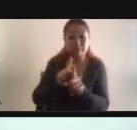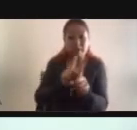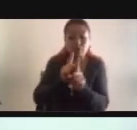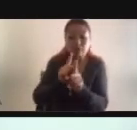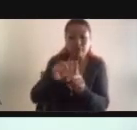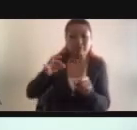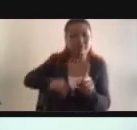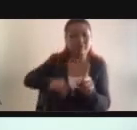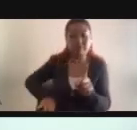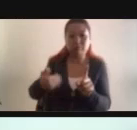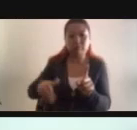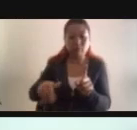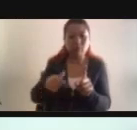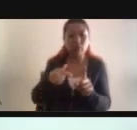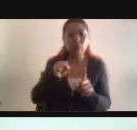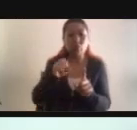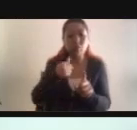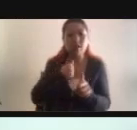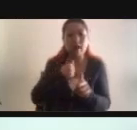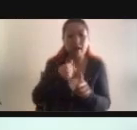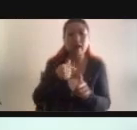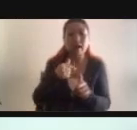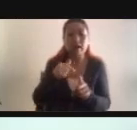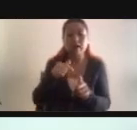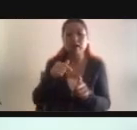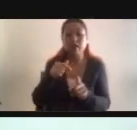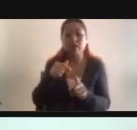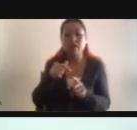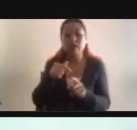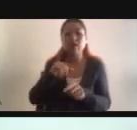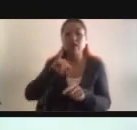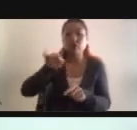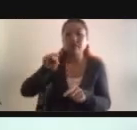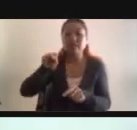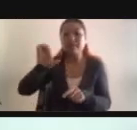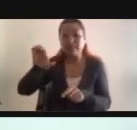mentor within the Johnson Space Center, other NASA centers, and